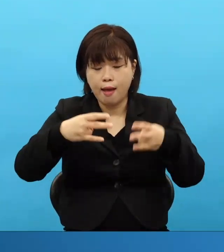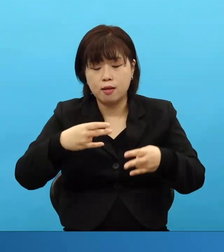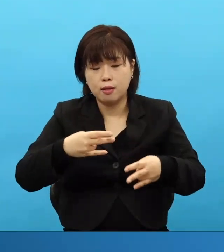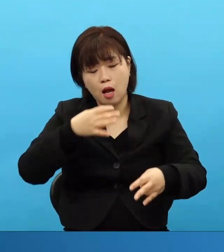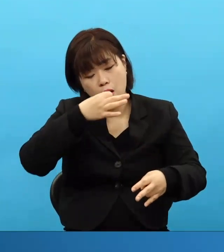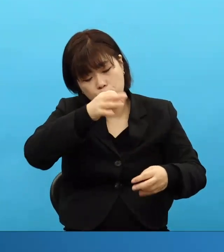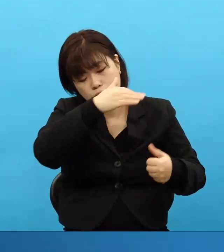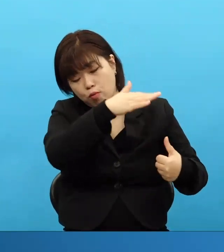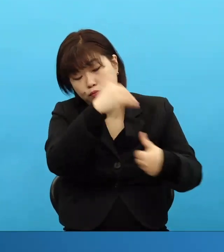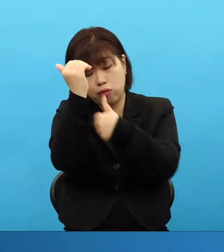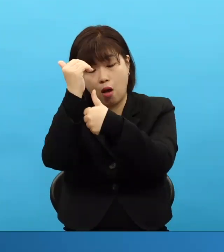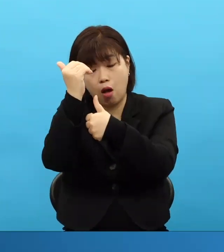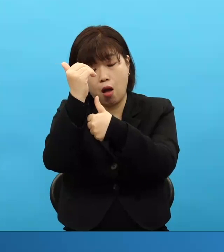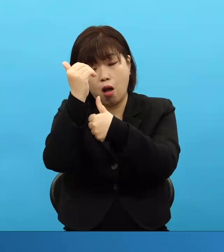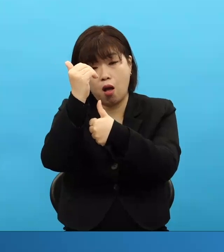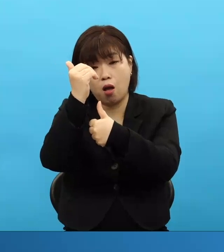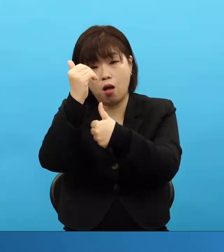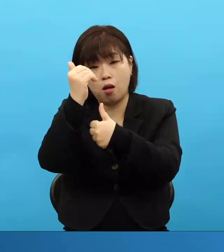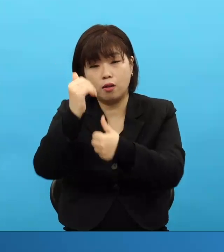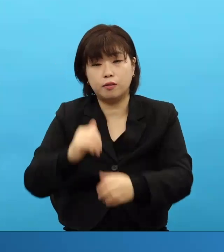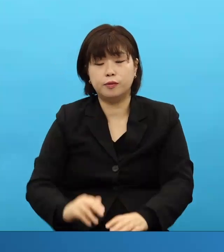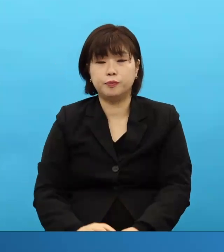But this Elisha later on,